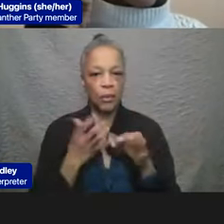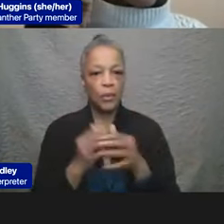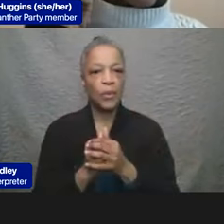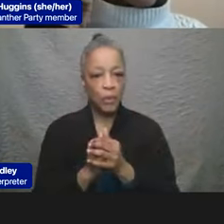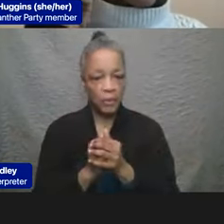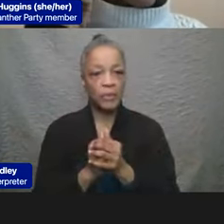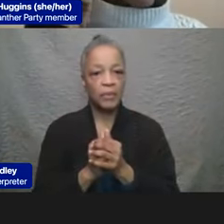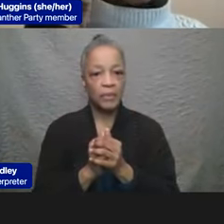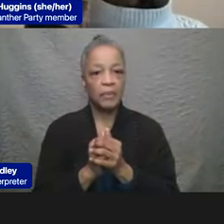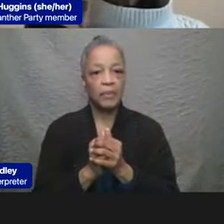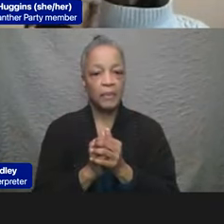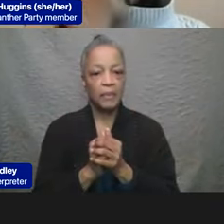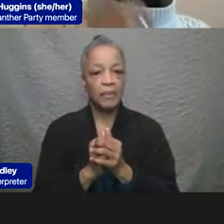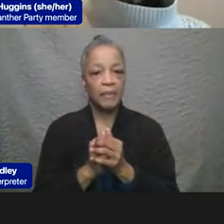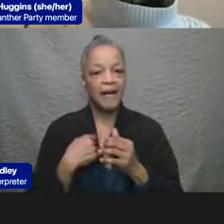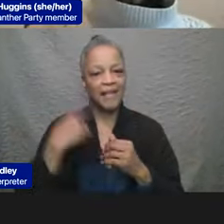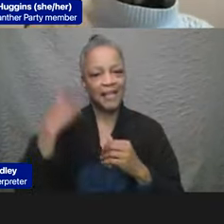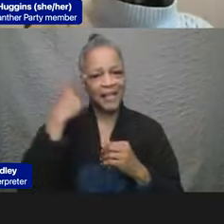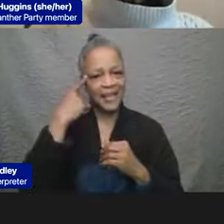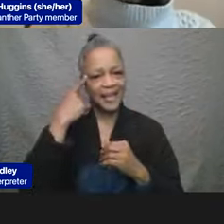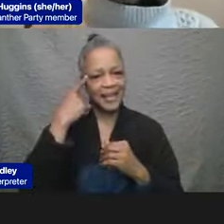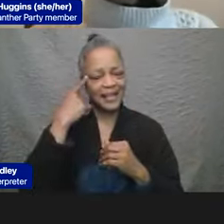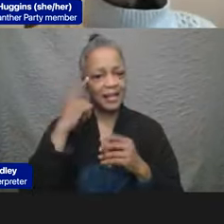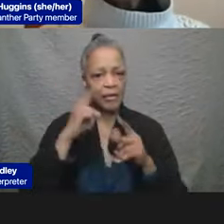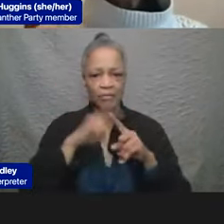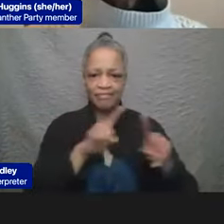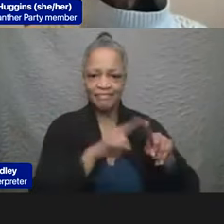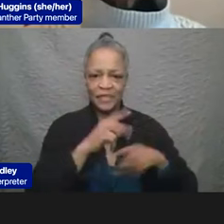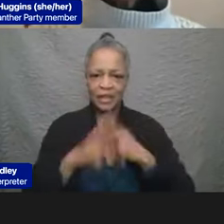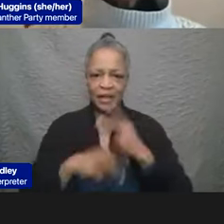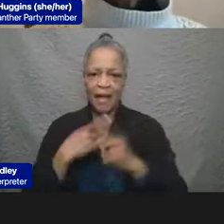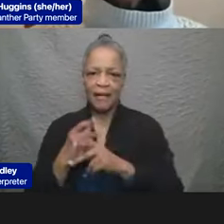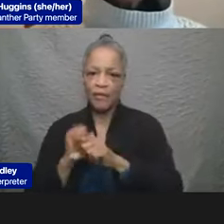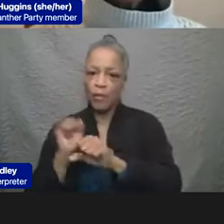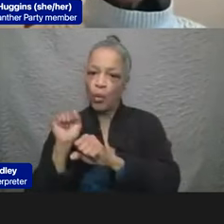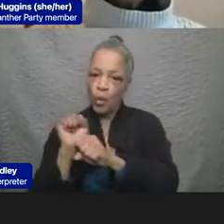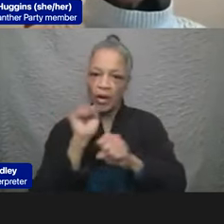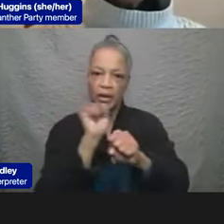And I think there are all kinds of works that